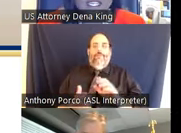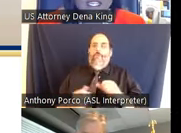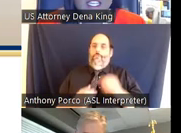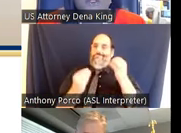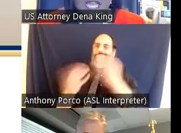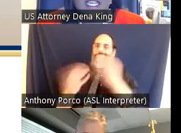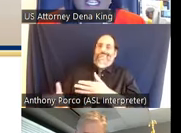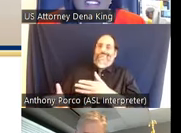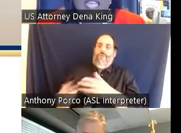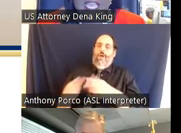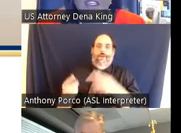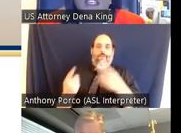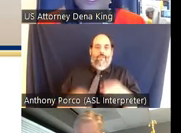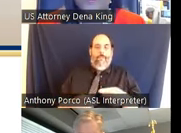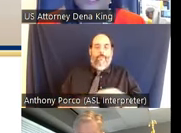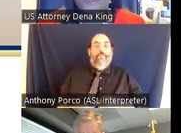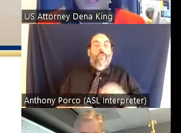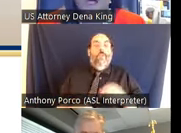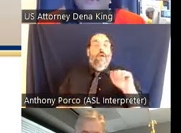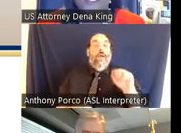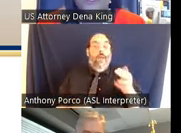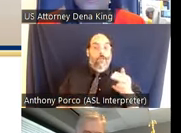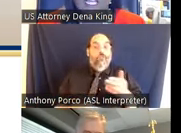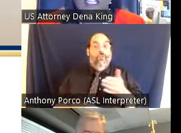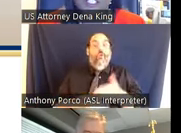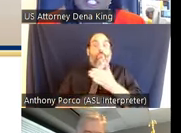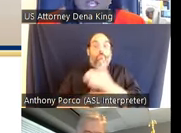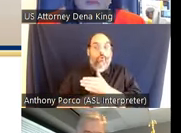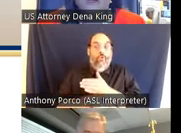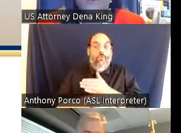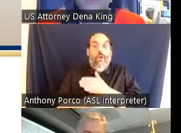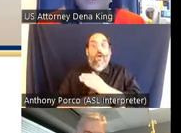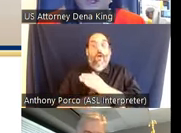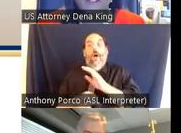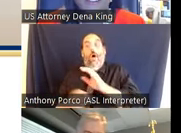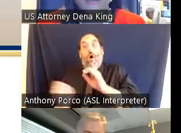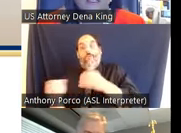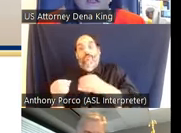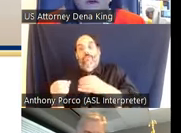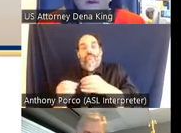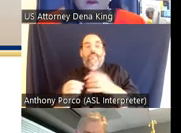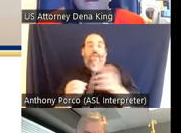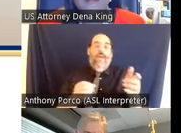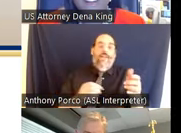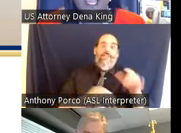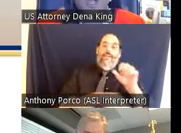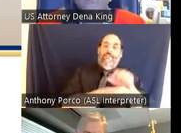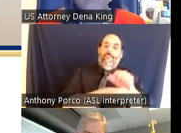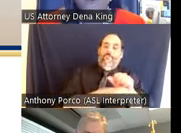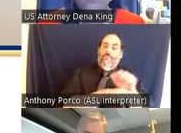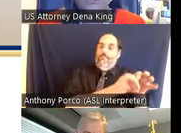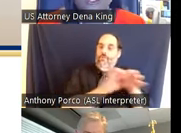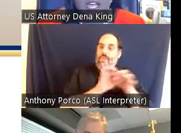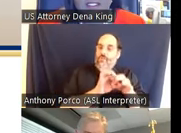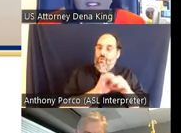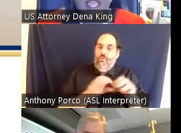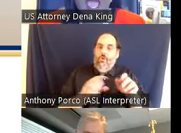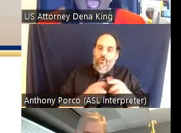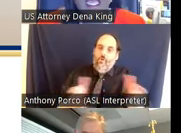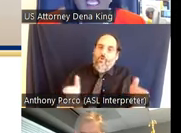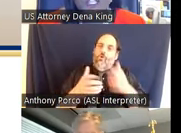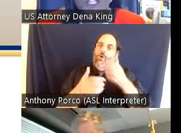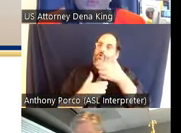only did United Against Hate strengthen the office's relationship with the targeted synagogue, but it helped build